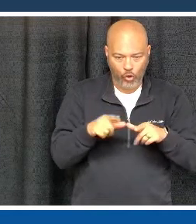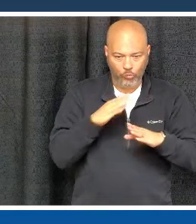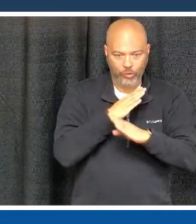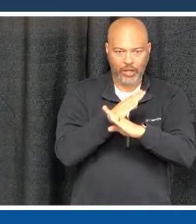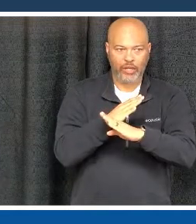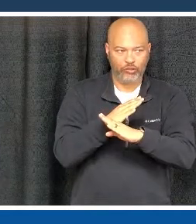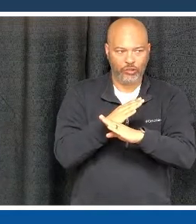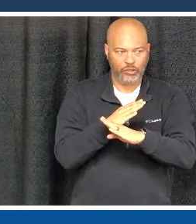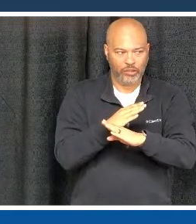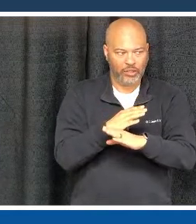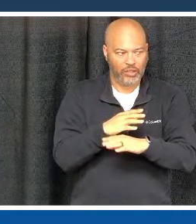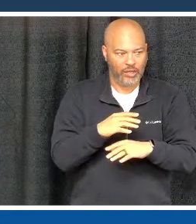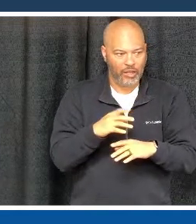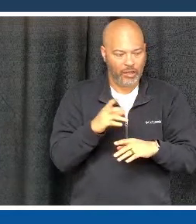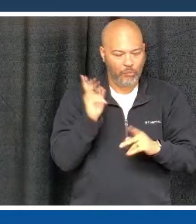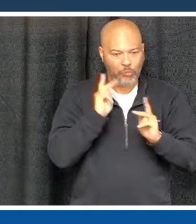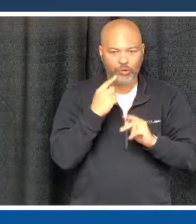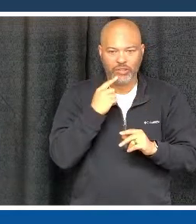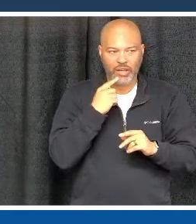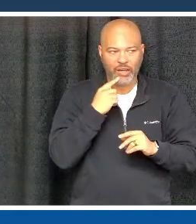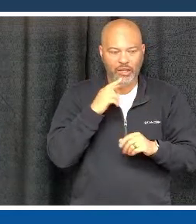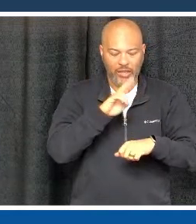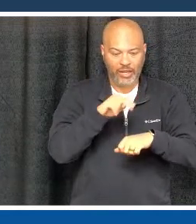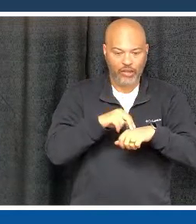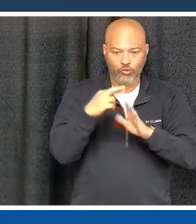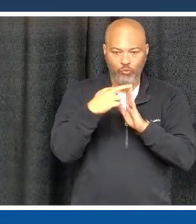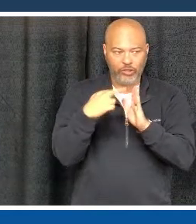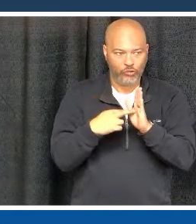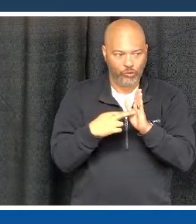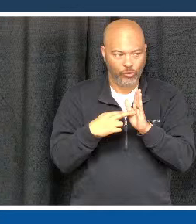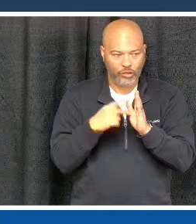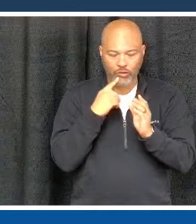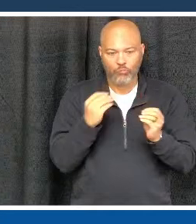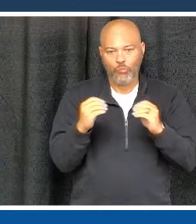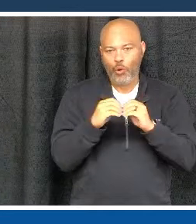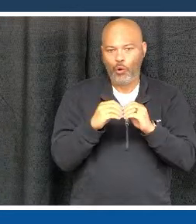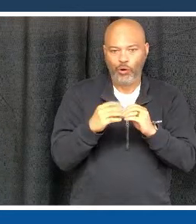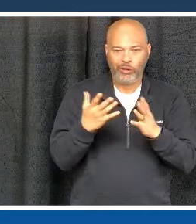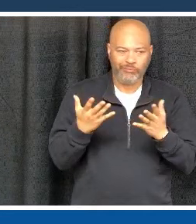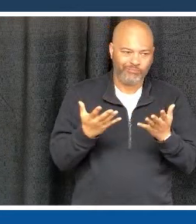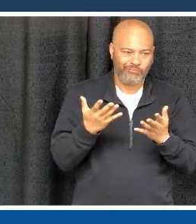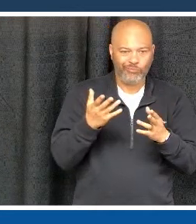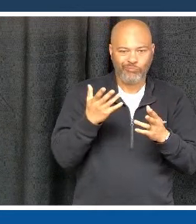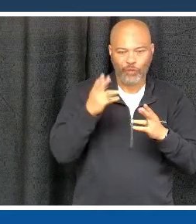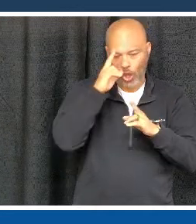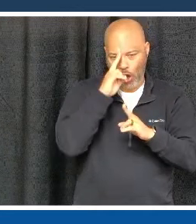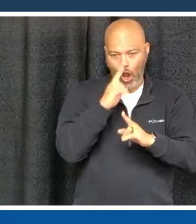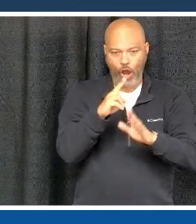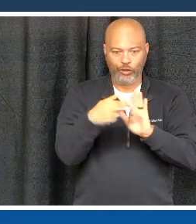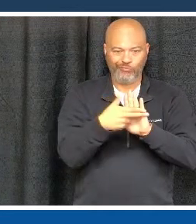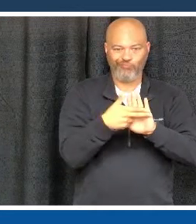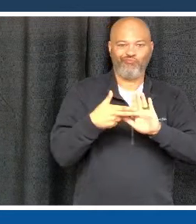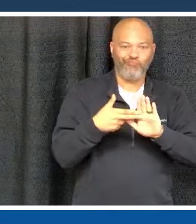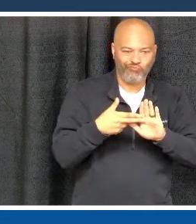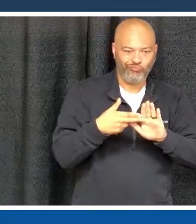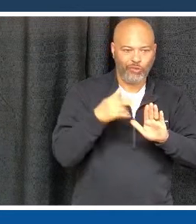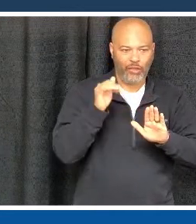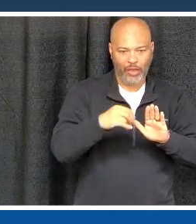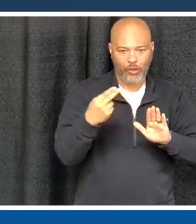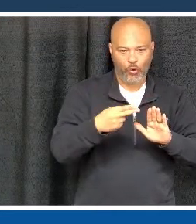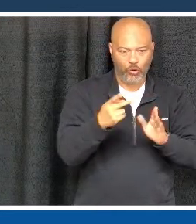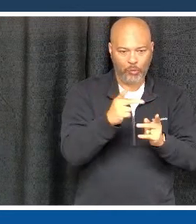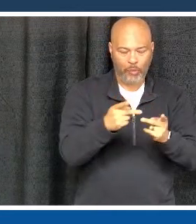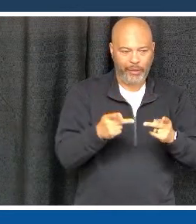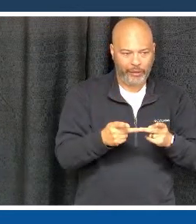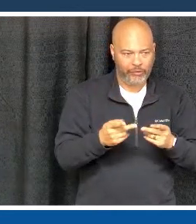And if you've heard us say it in the past, the National Register is more or less a honorary designation that you're recognized as a historic